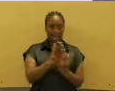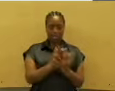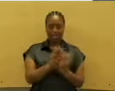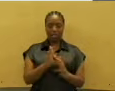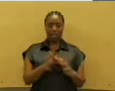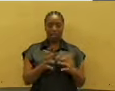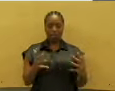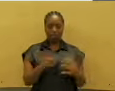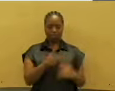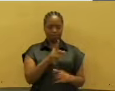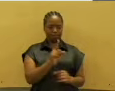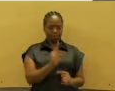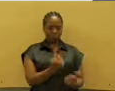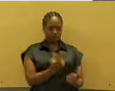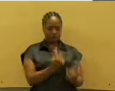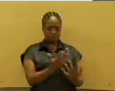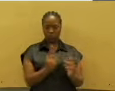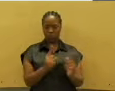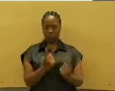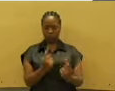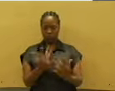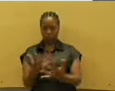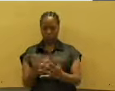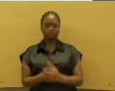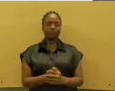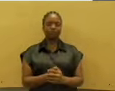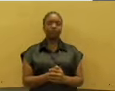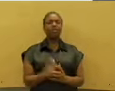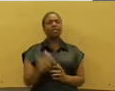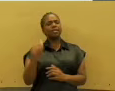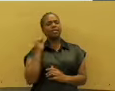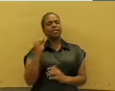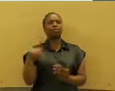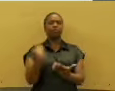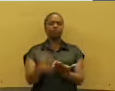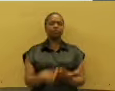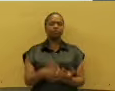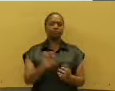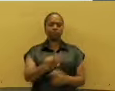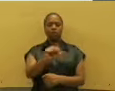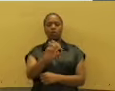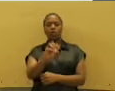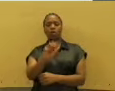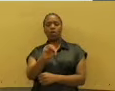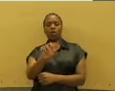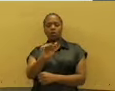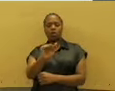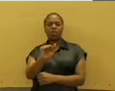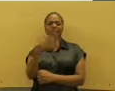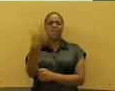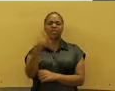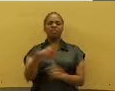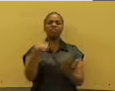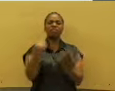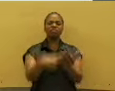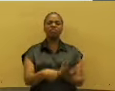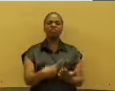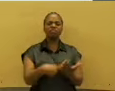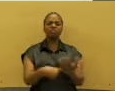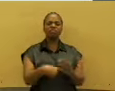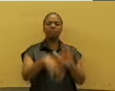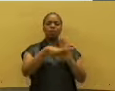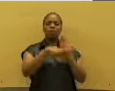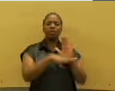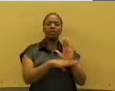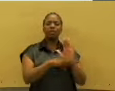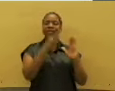being restricted in terms of sexual justice. And this also came up yesterday when Mrs. Noma Phakade was mentioning policy, and she was sharing that